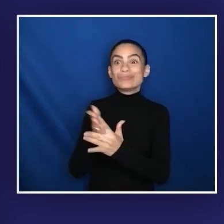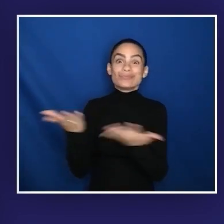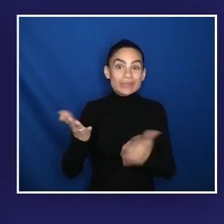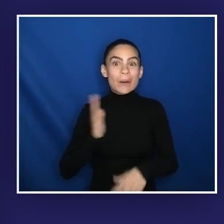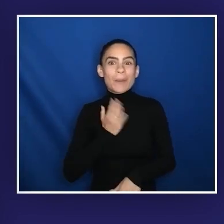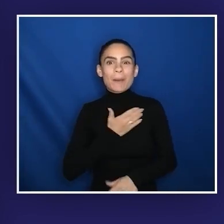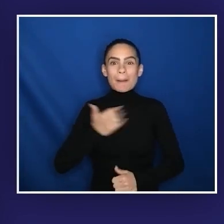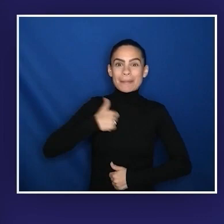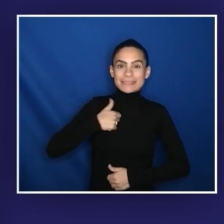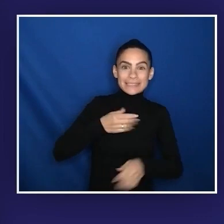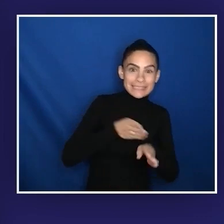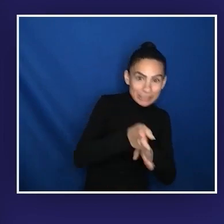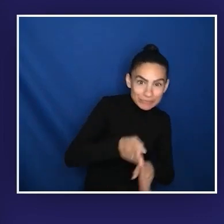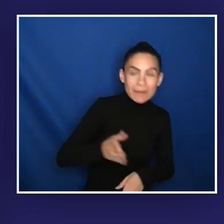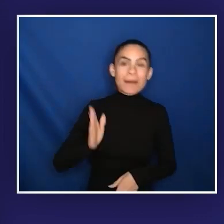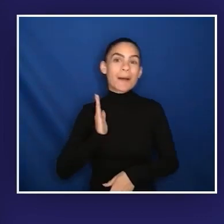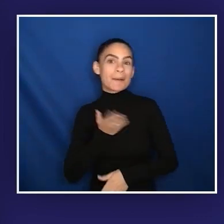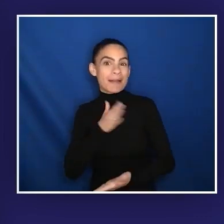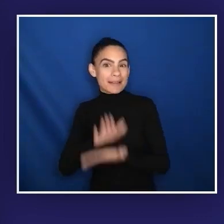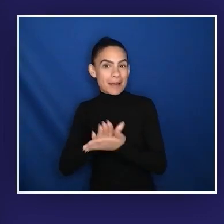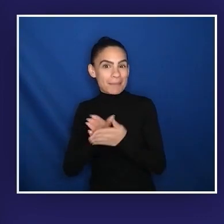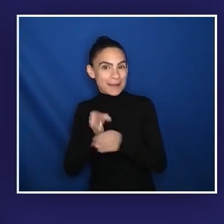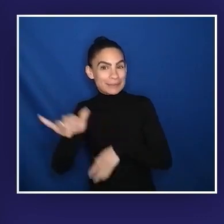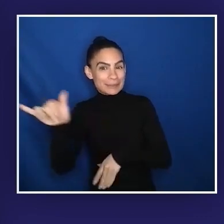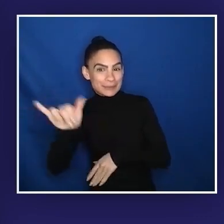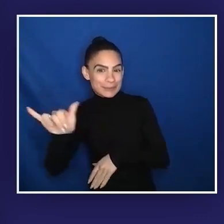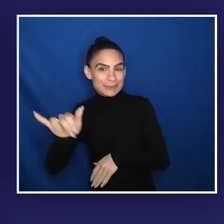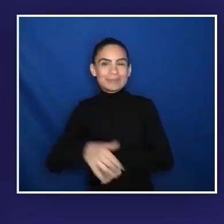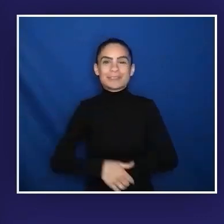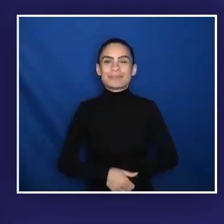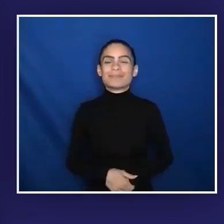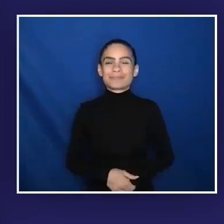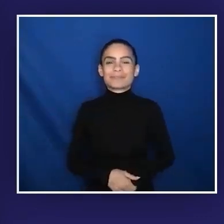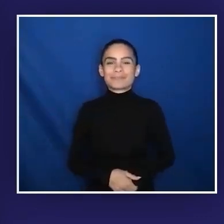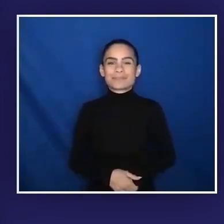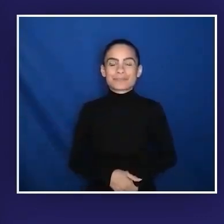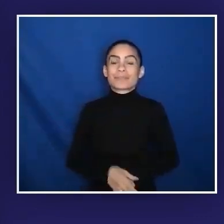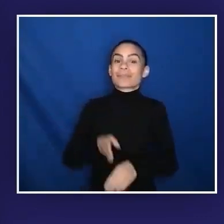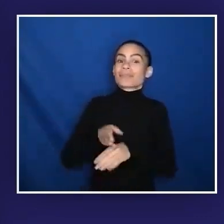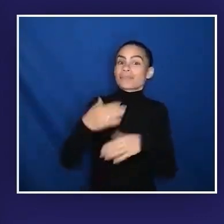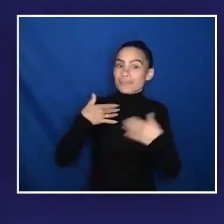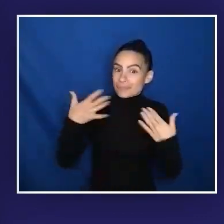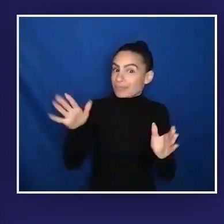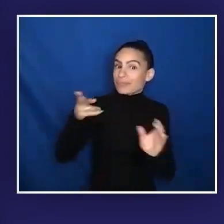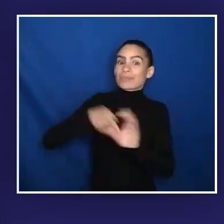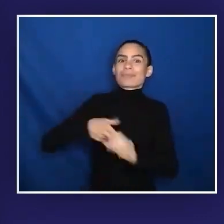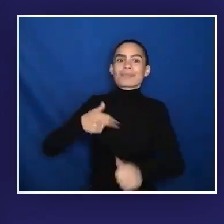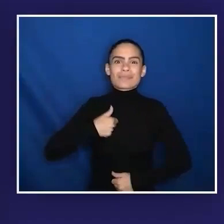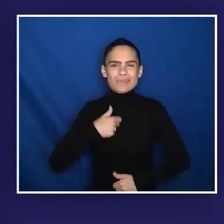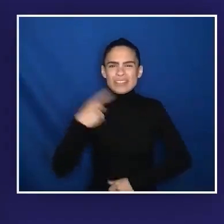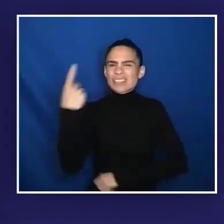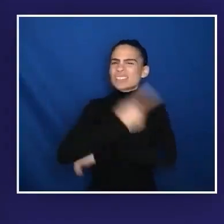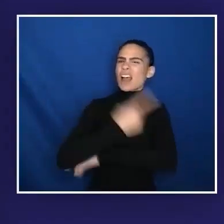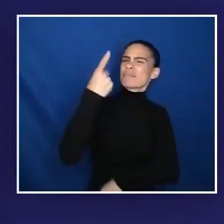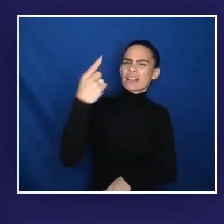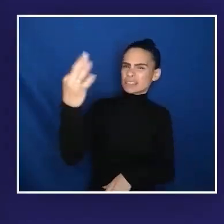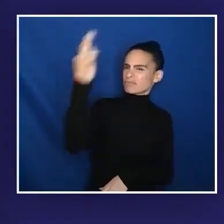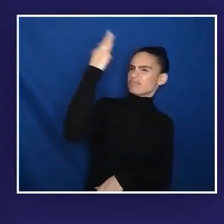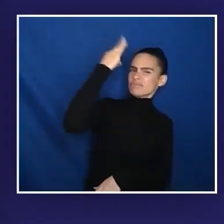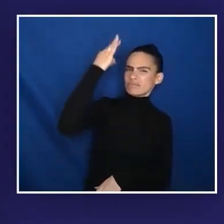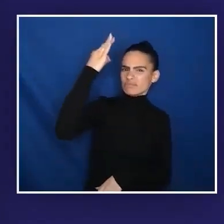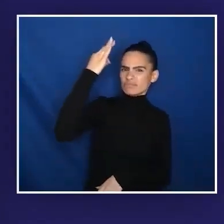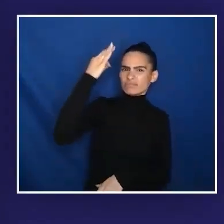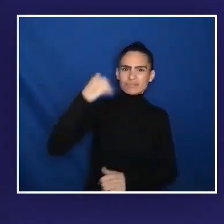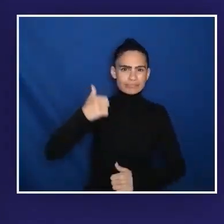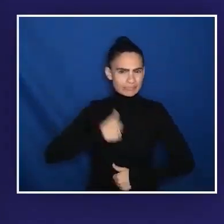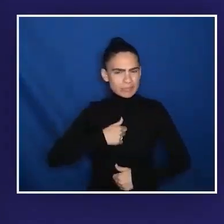careers and even our academic careers. Chris walks past rows of military equipment with a fellow soldier. After joining the service on day one, it is ingrained in